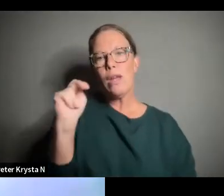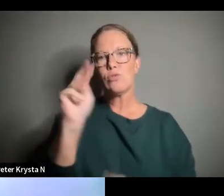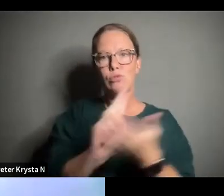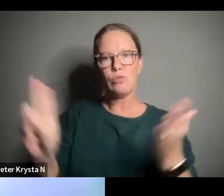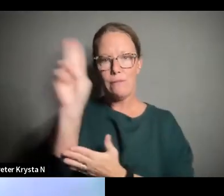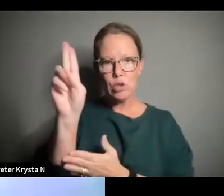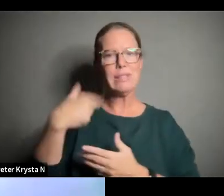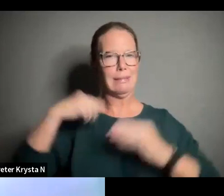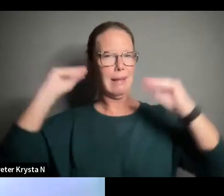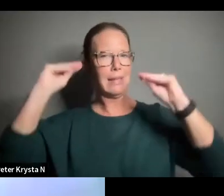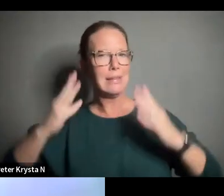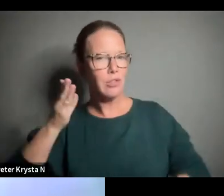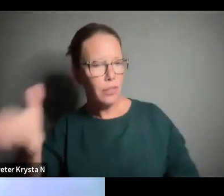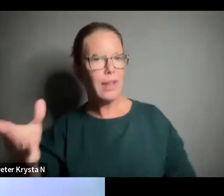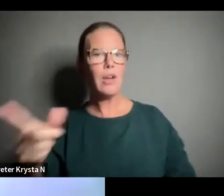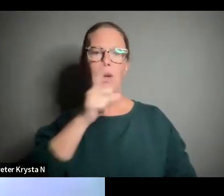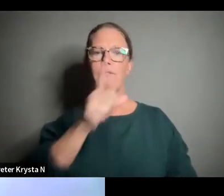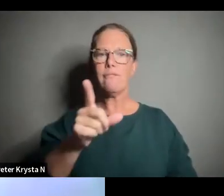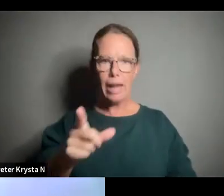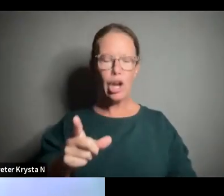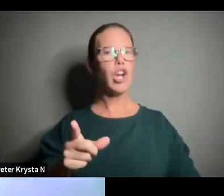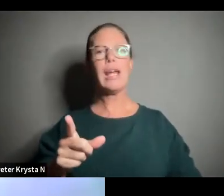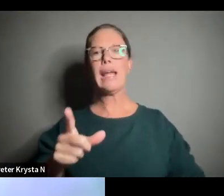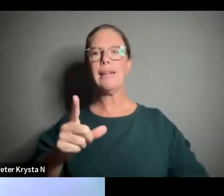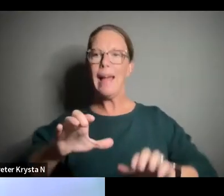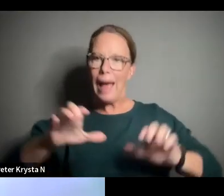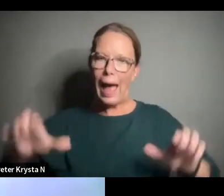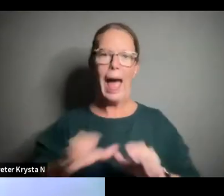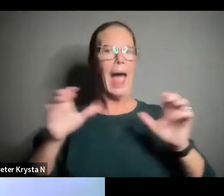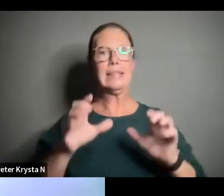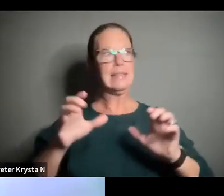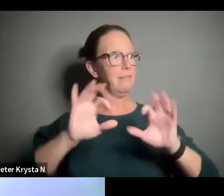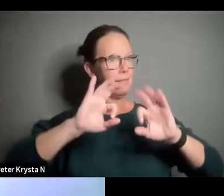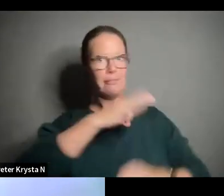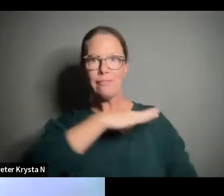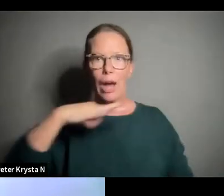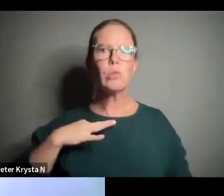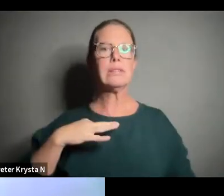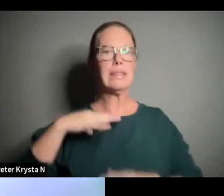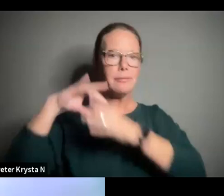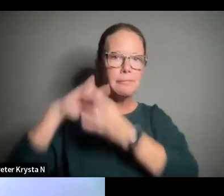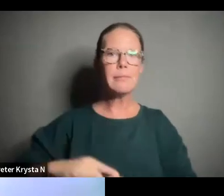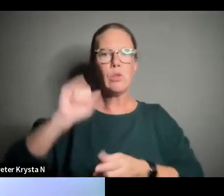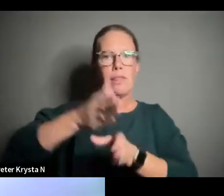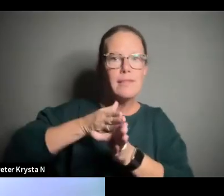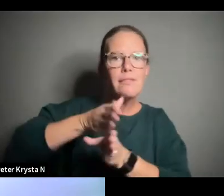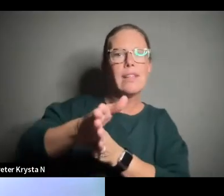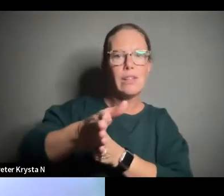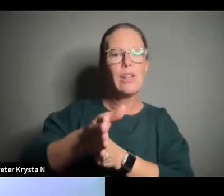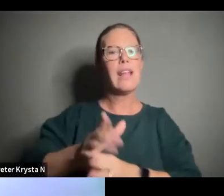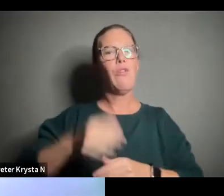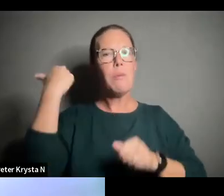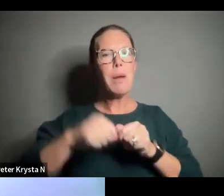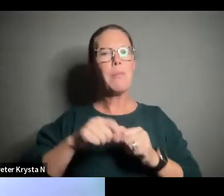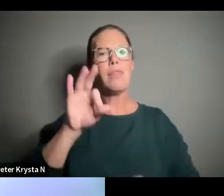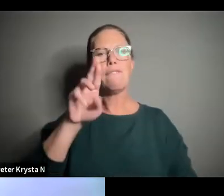at, we have a very active functional electrostimulation group. And people that have been around this way for a while remember the freehand system that was